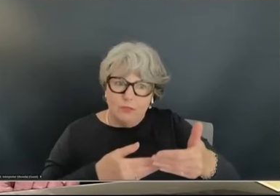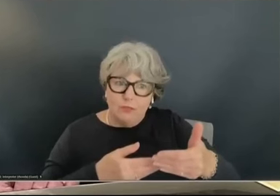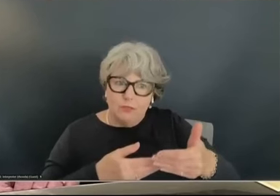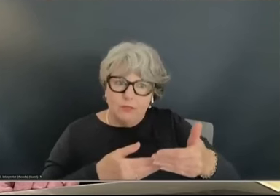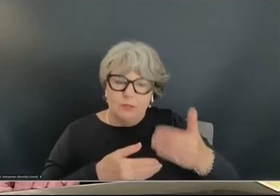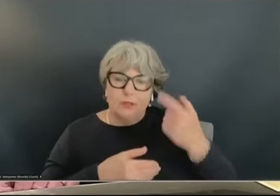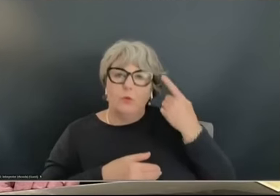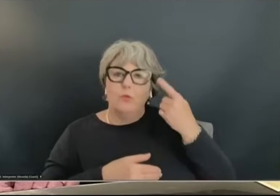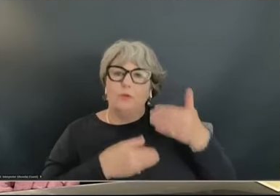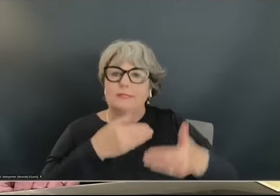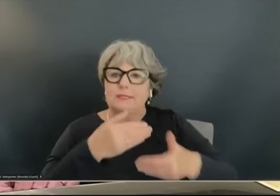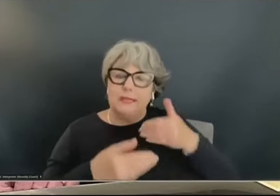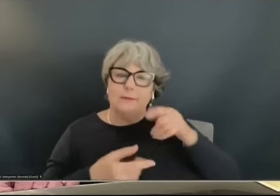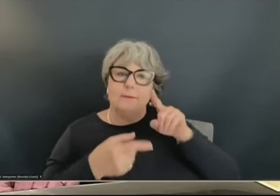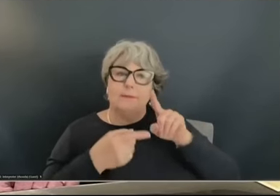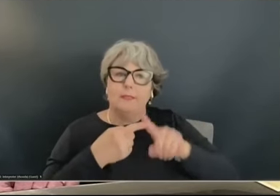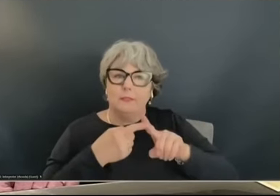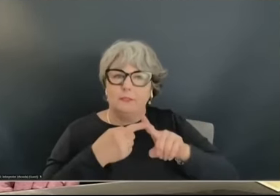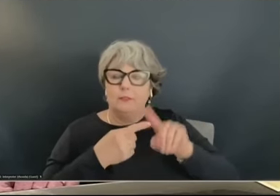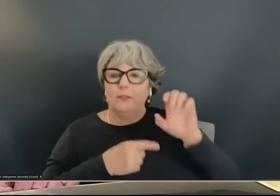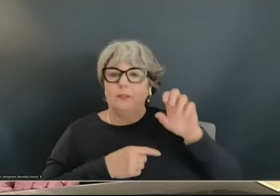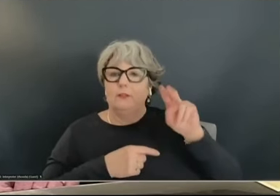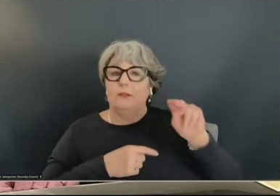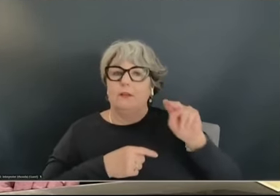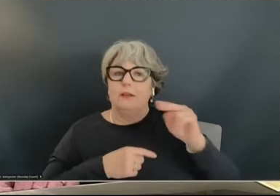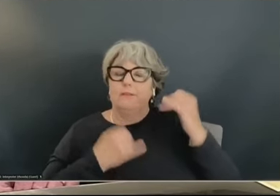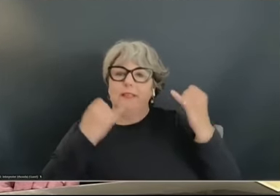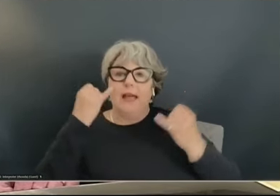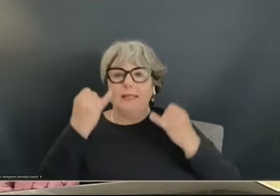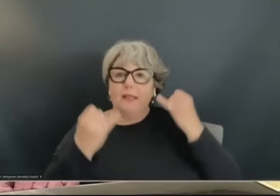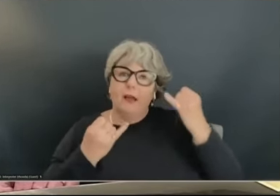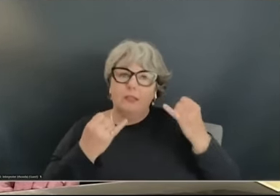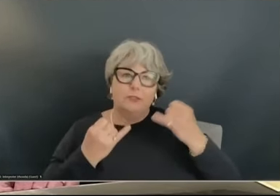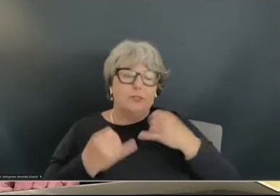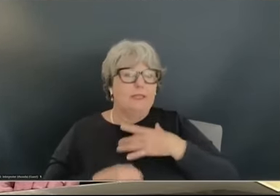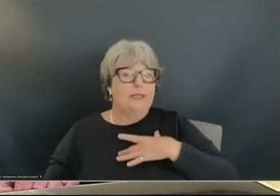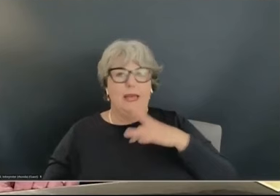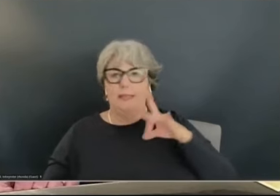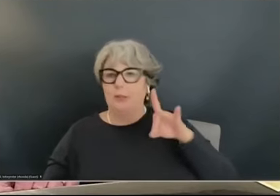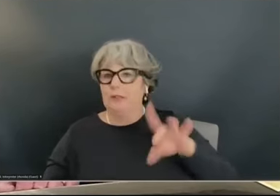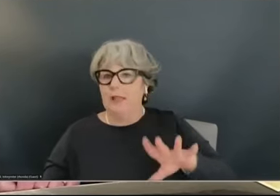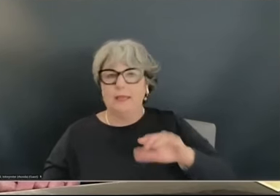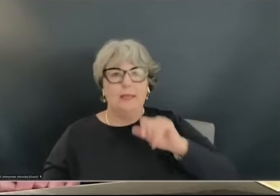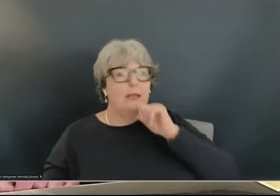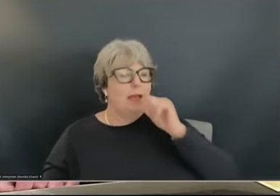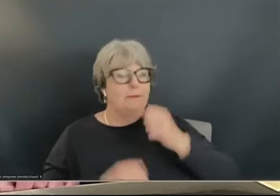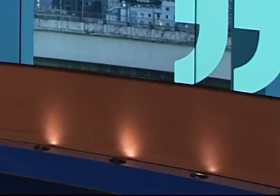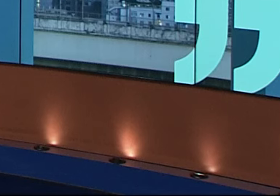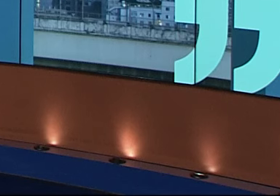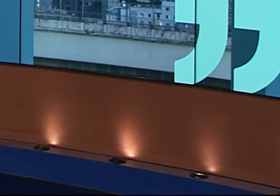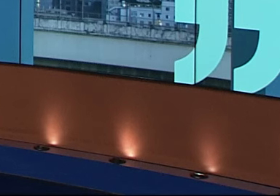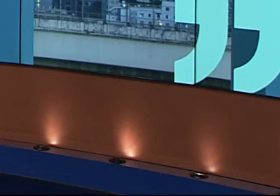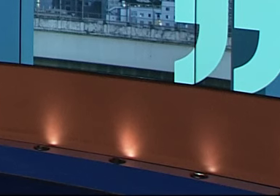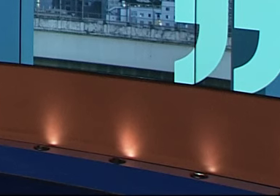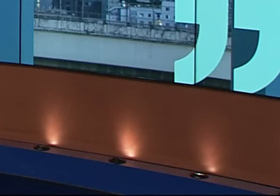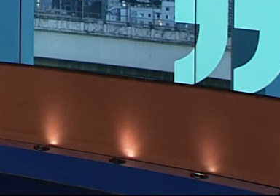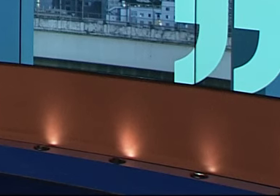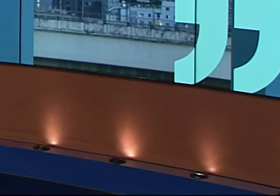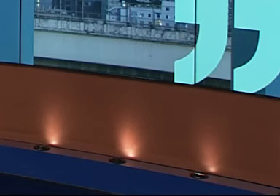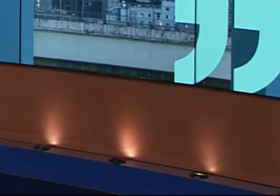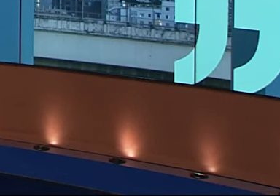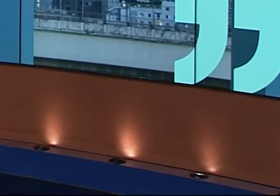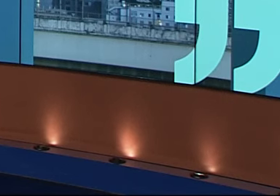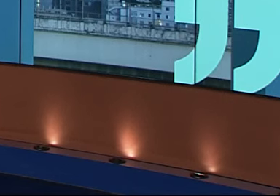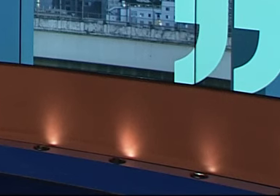step into the indoctrination of an ideology, and I don't like it. I'm not in favor of it. Now, people could